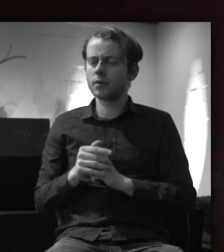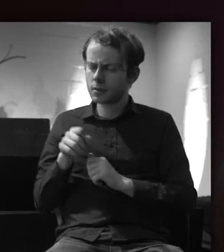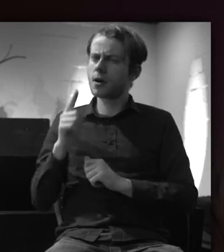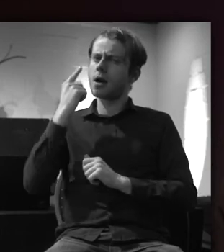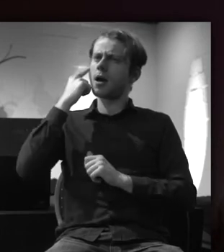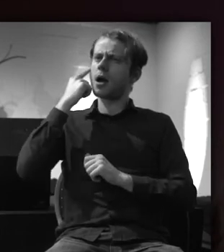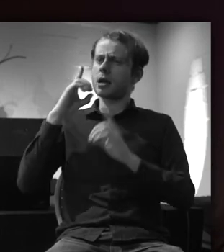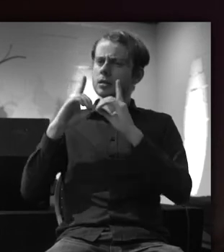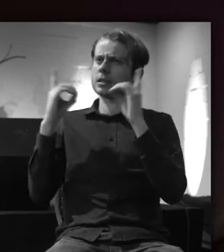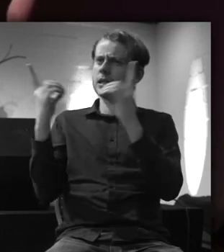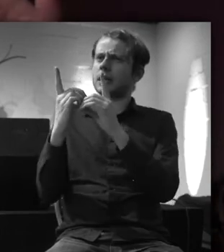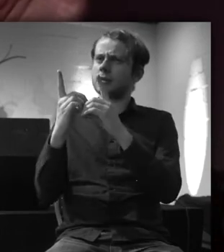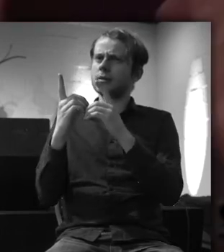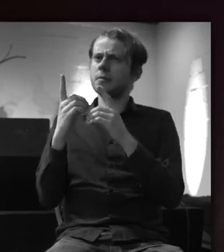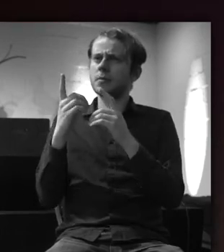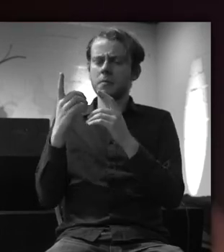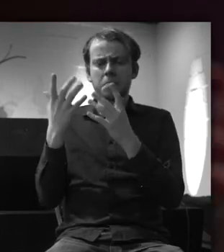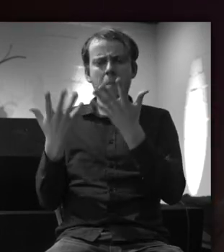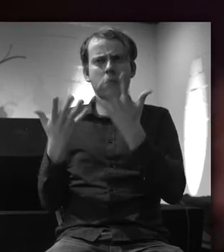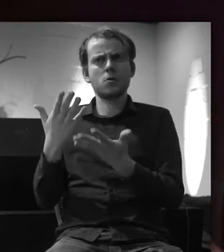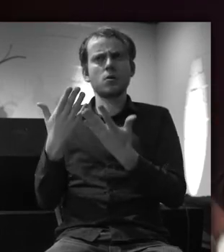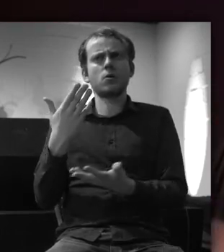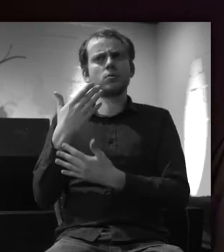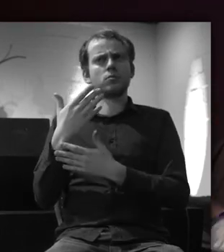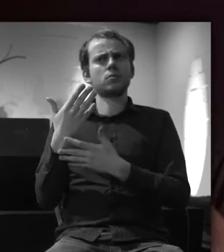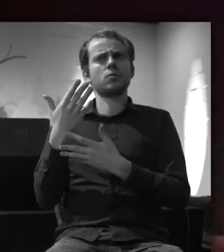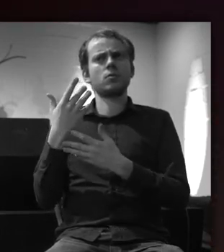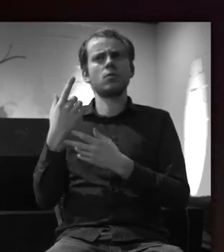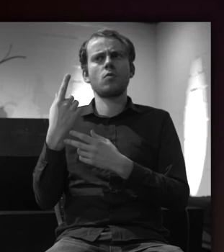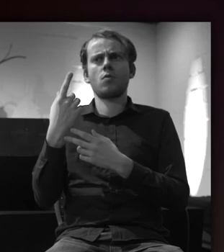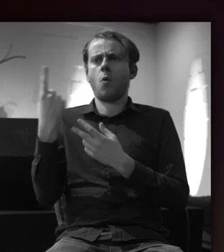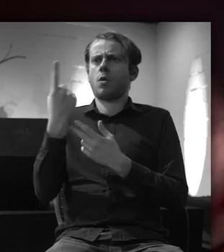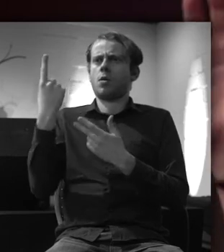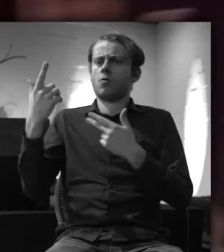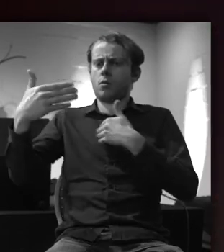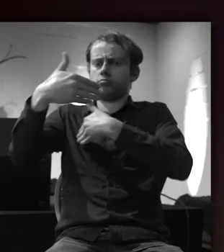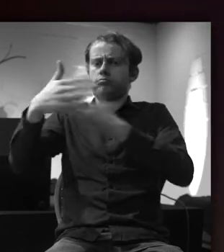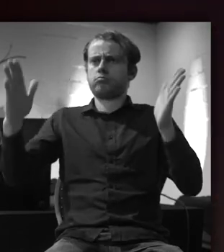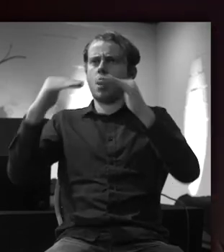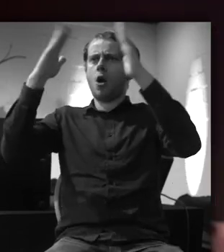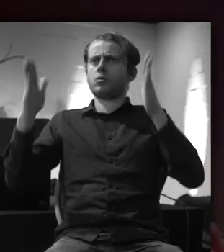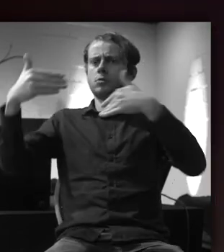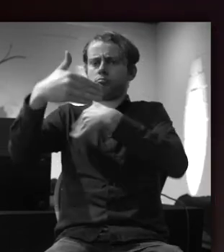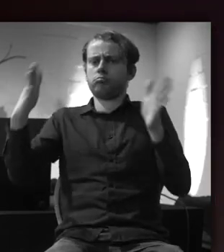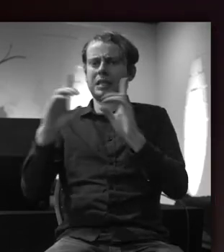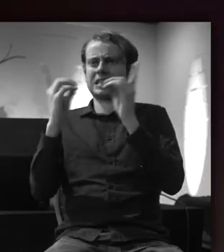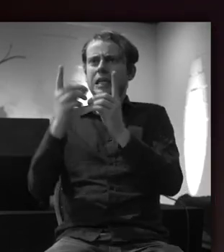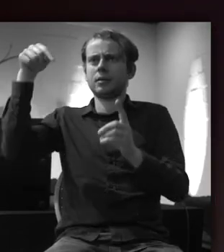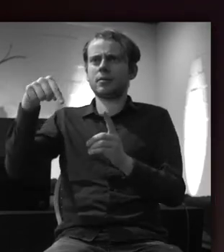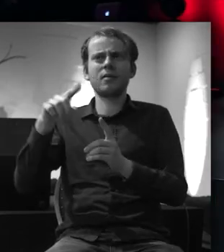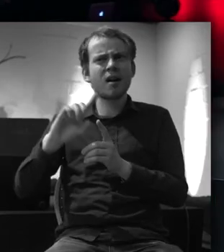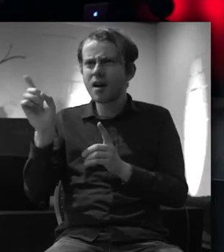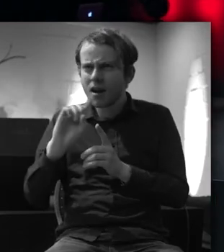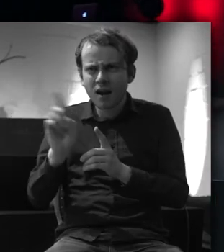district, it shouldn't be just blocked inside the physical space of the district or between the walls of the district, but like someone like